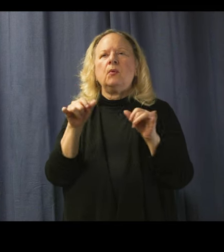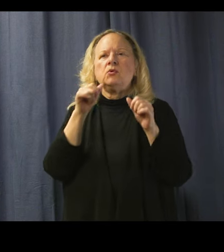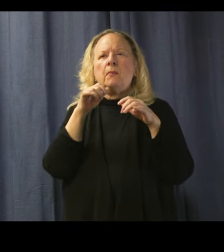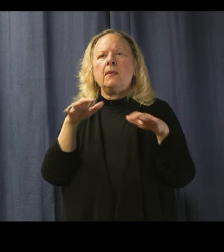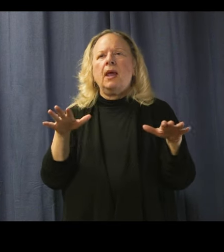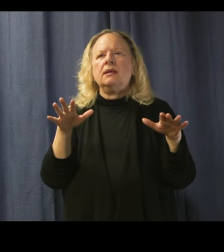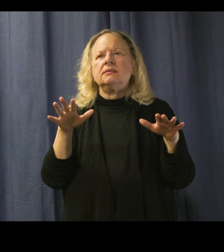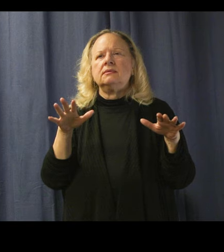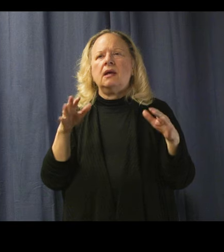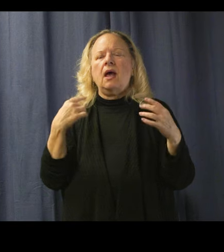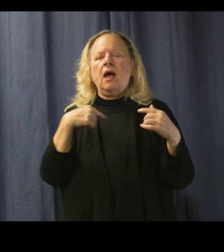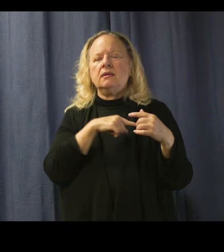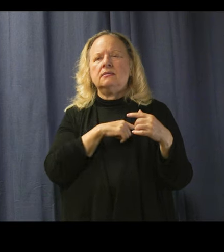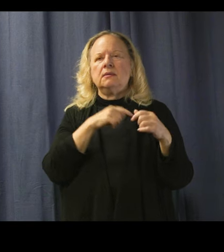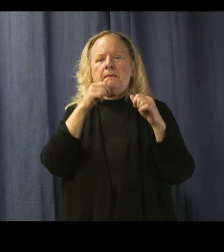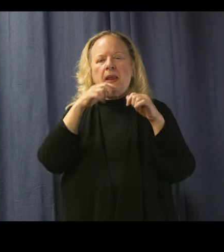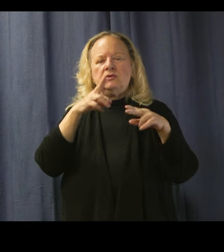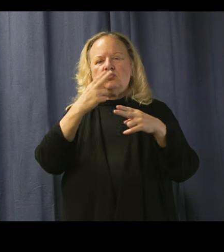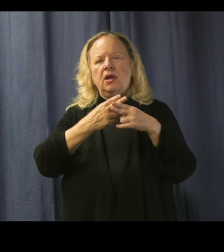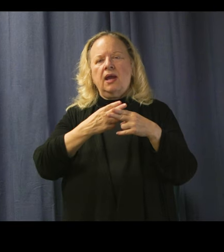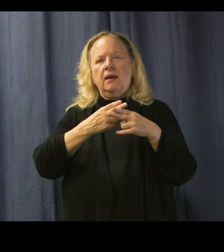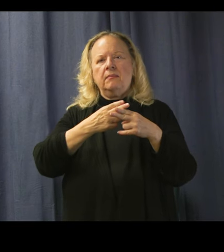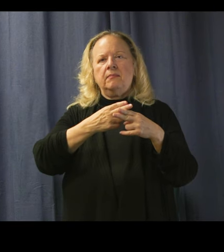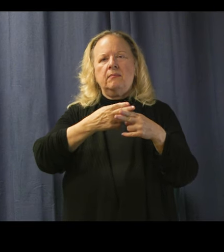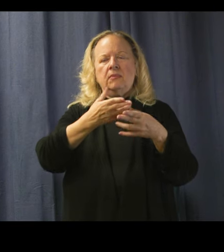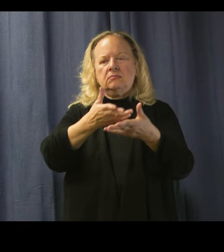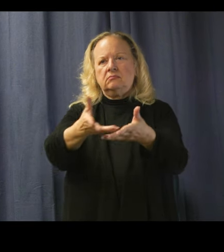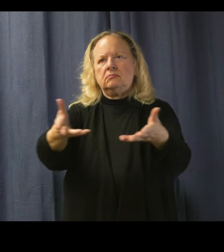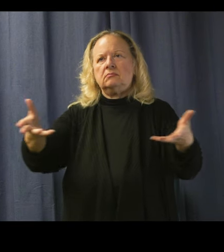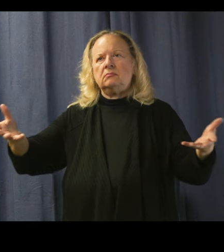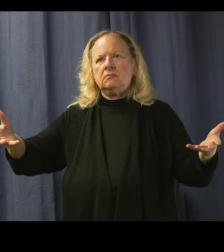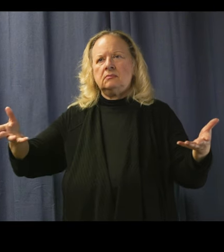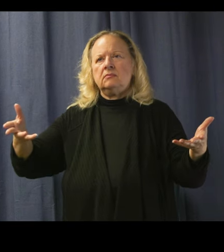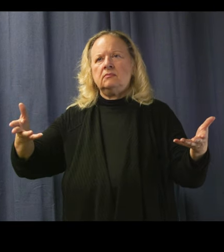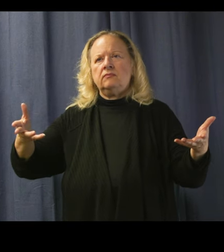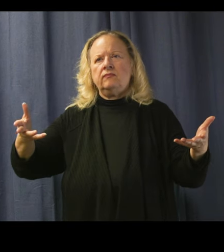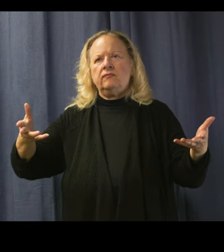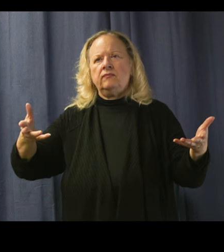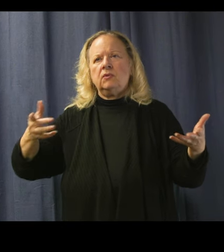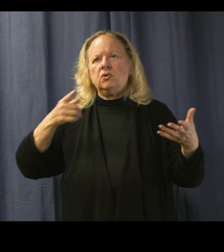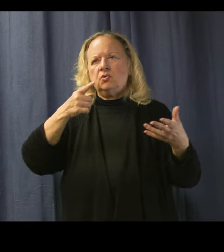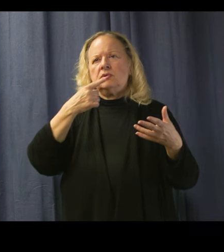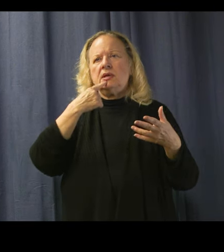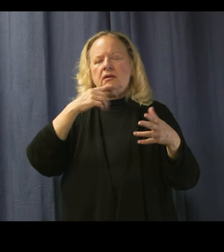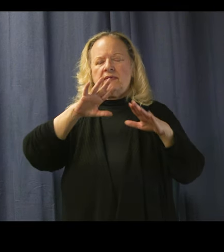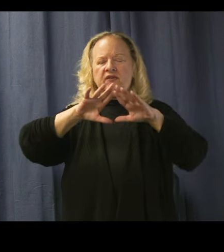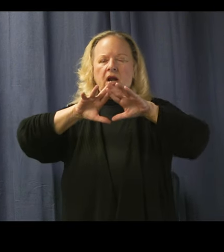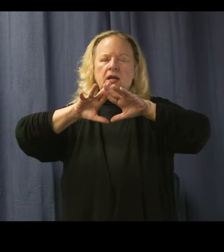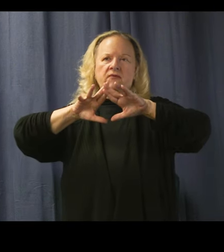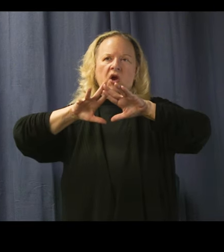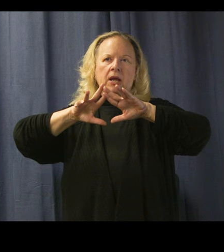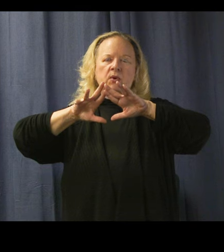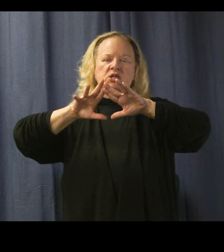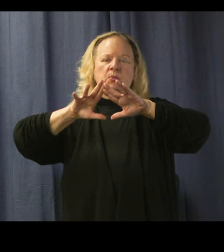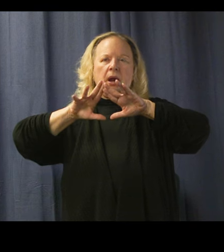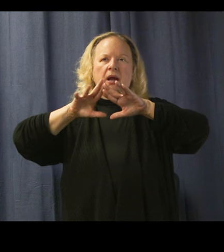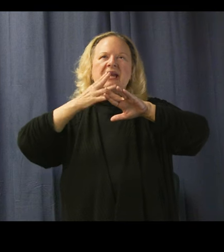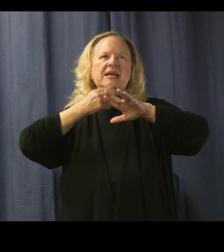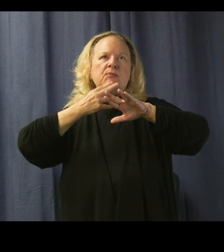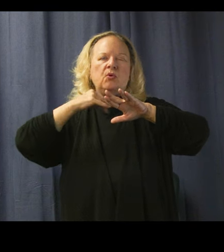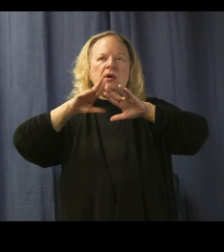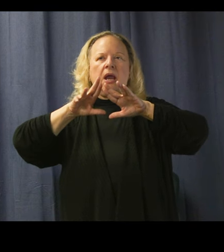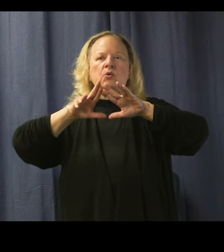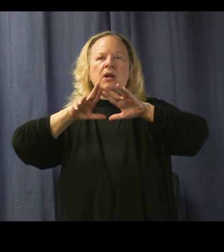that you not only want to bless us, you want to put your name on us, even as you said, Ivarekka Adonai Vaish